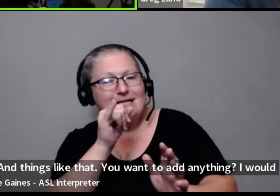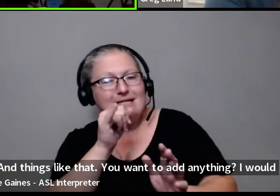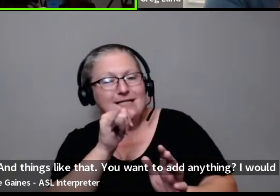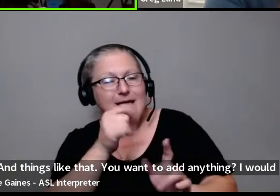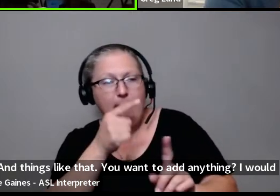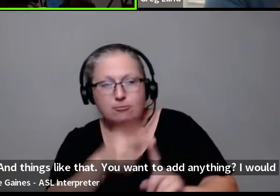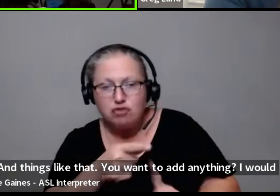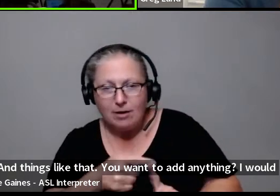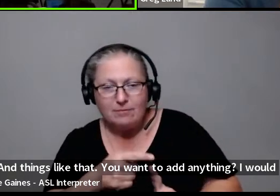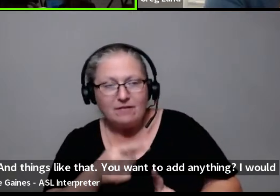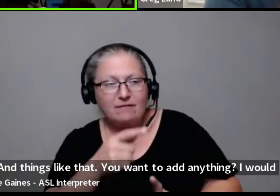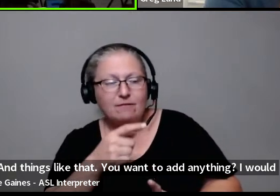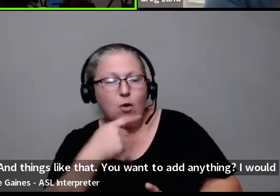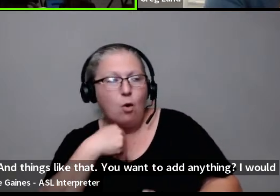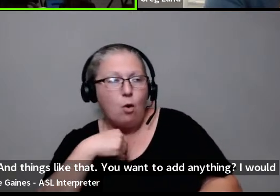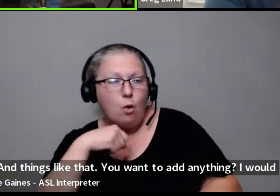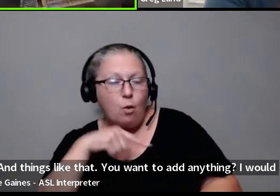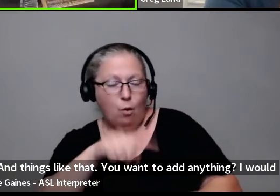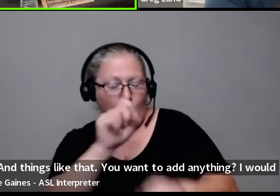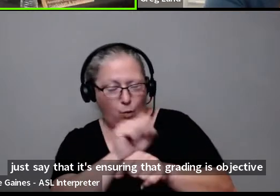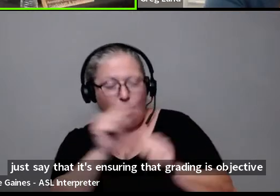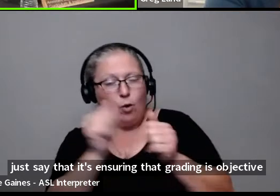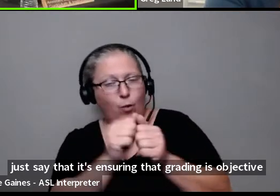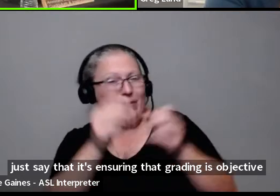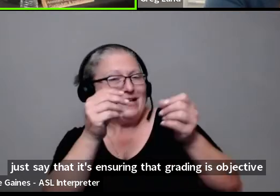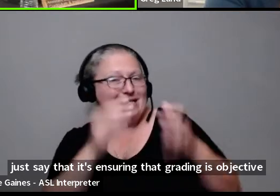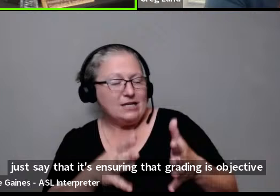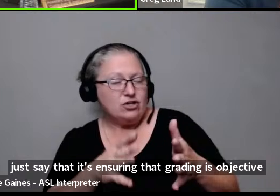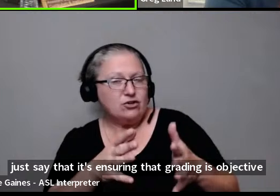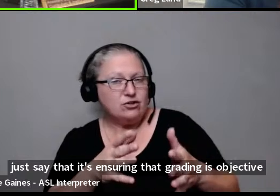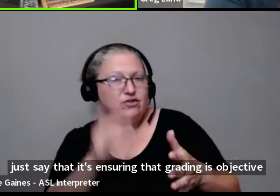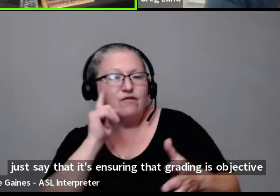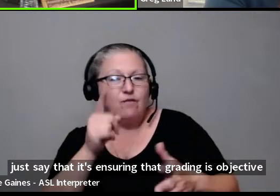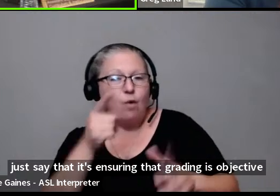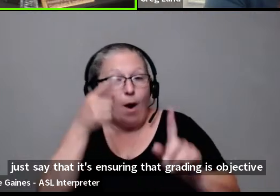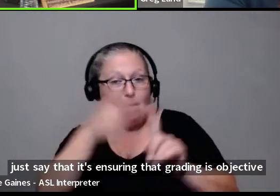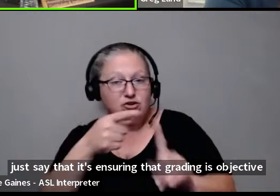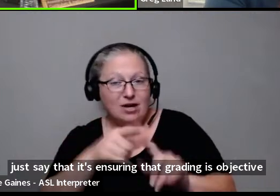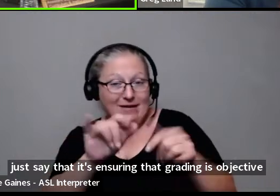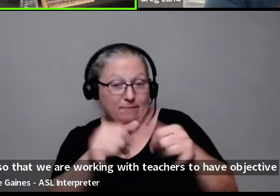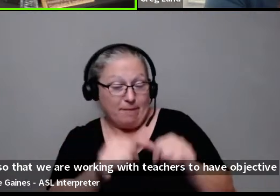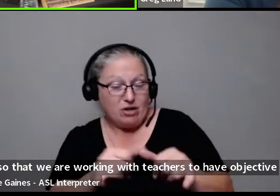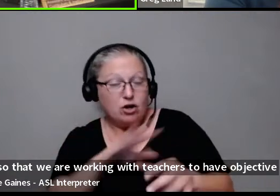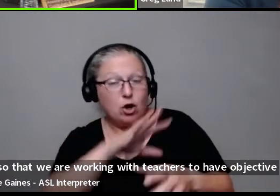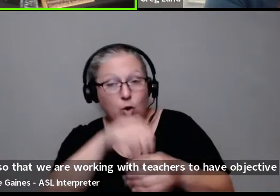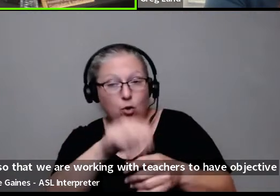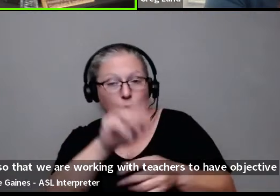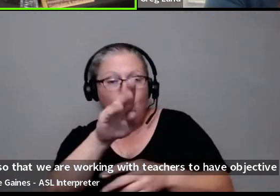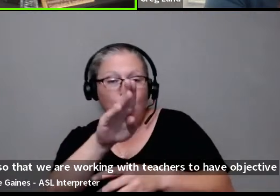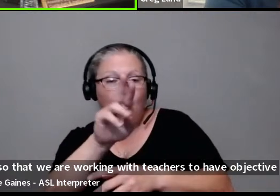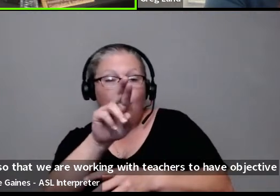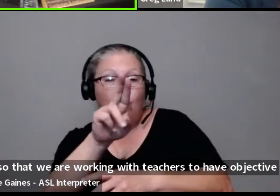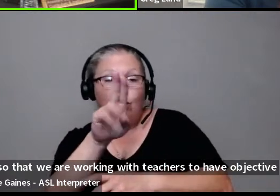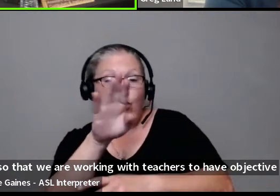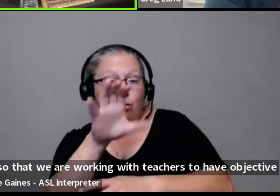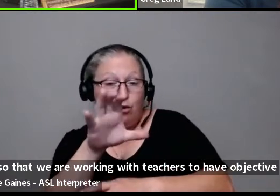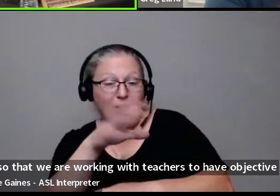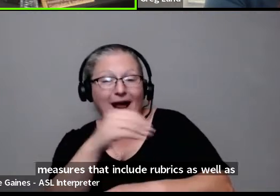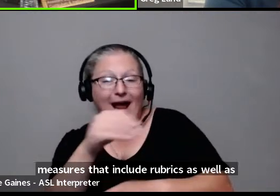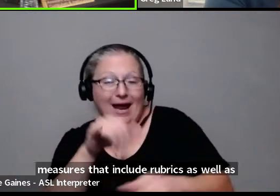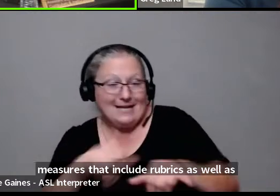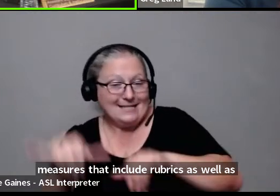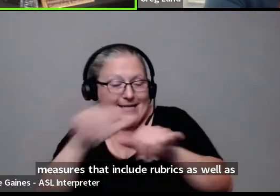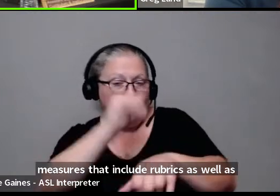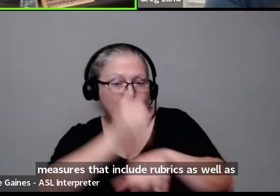so that we are working with teachers to have objective measures that include rubrics as well as